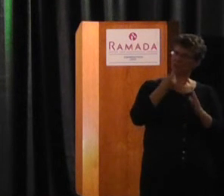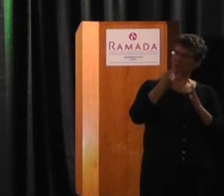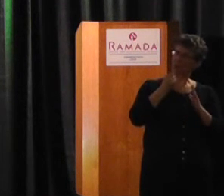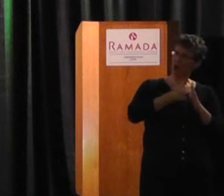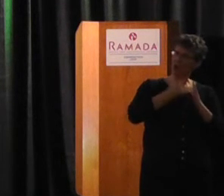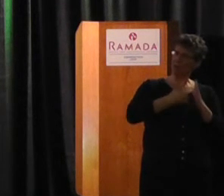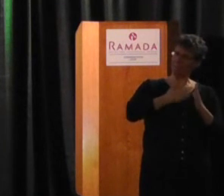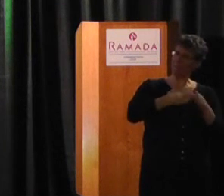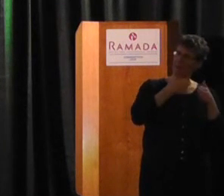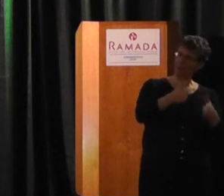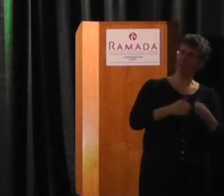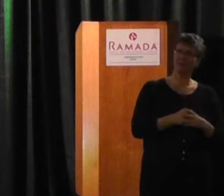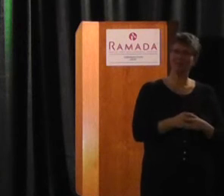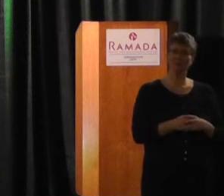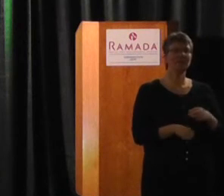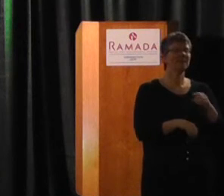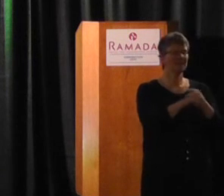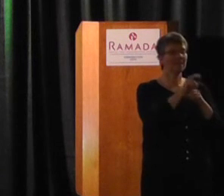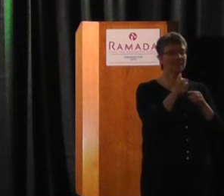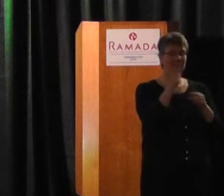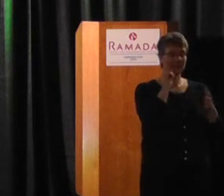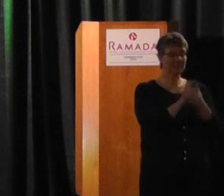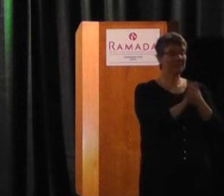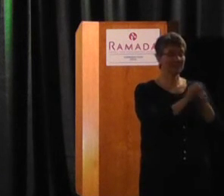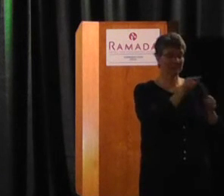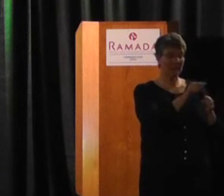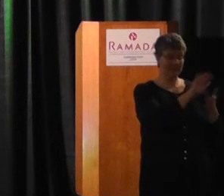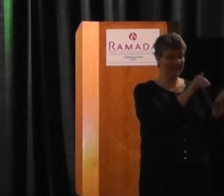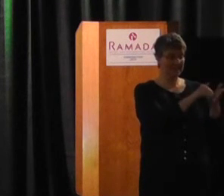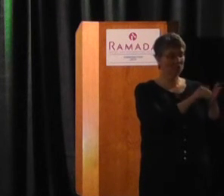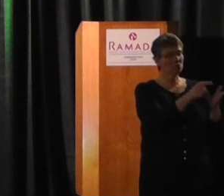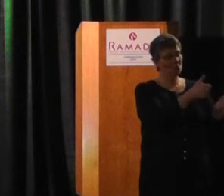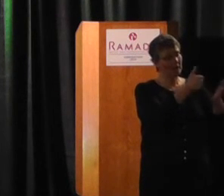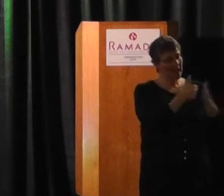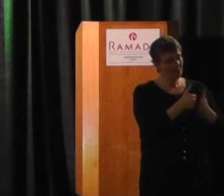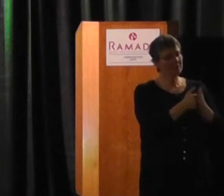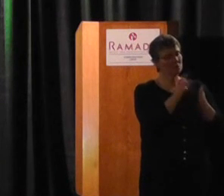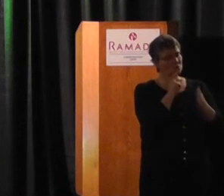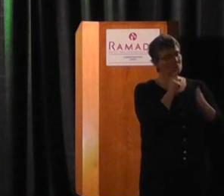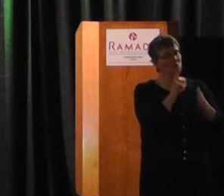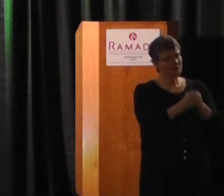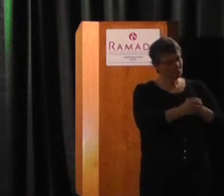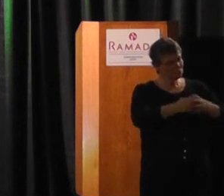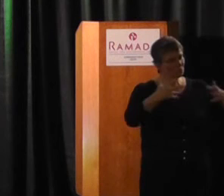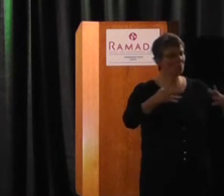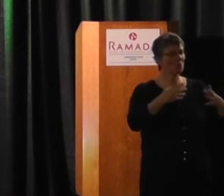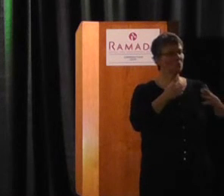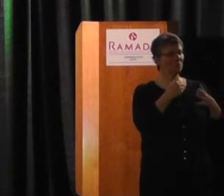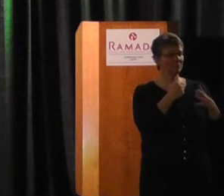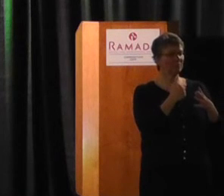Haggerty, Scott says the best thing we do is help him spread his wings and improve himself. So Confusement was a different kind